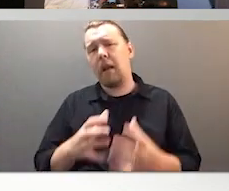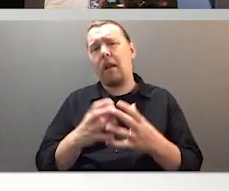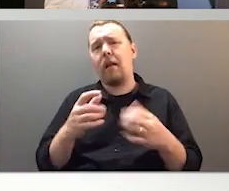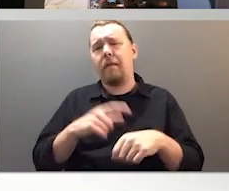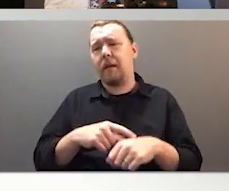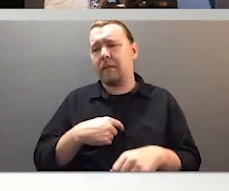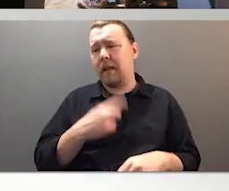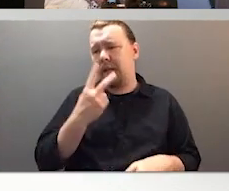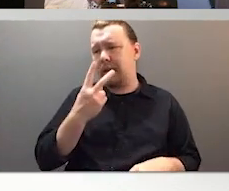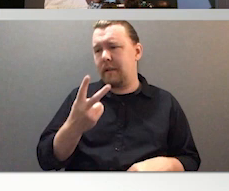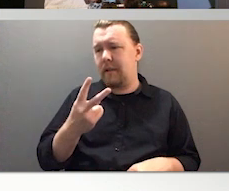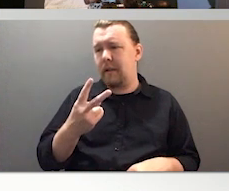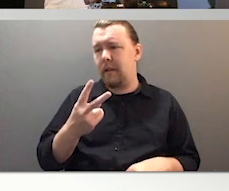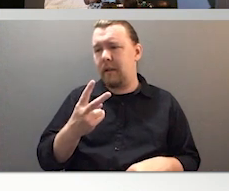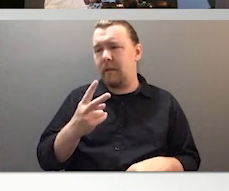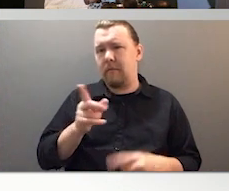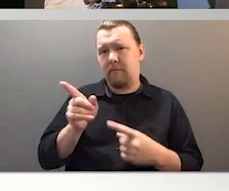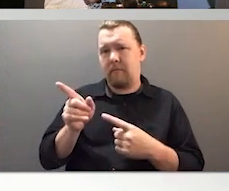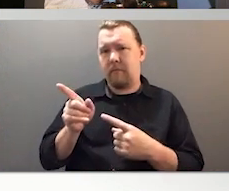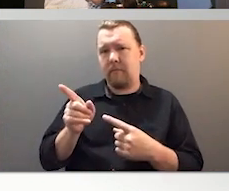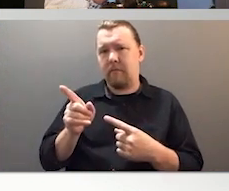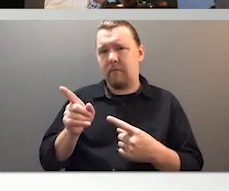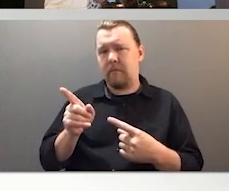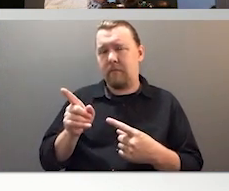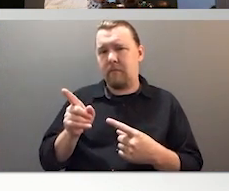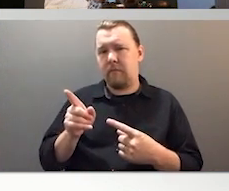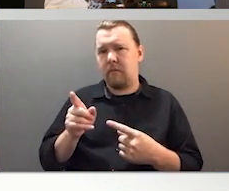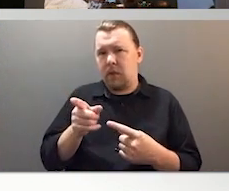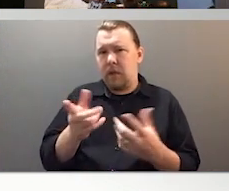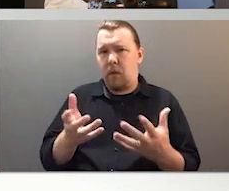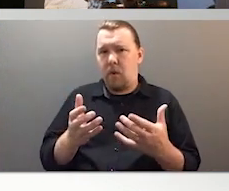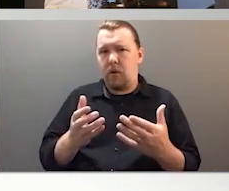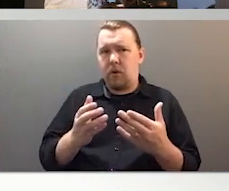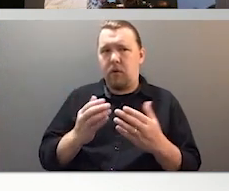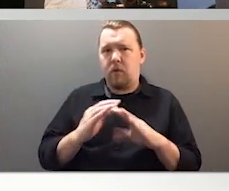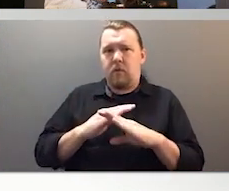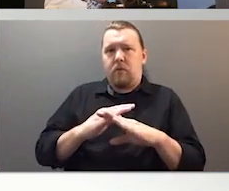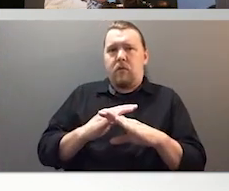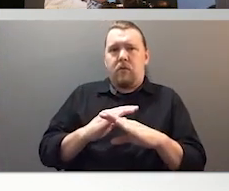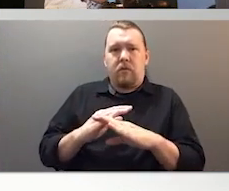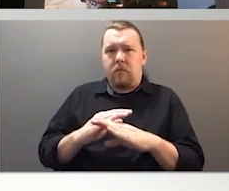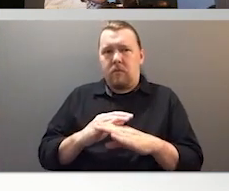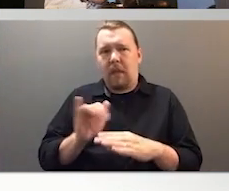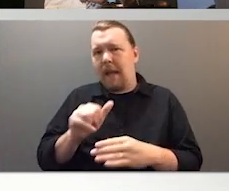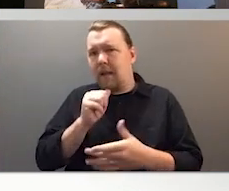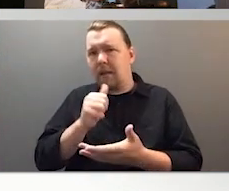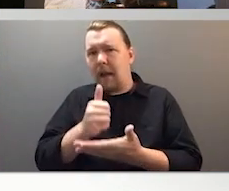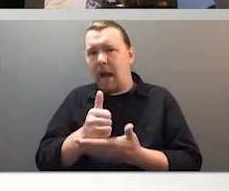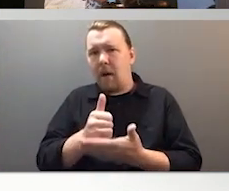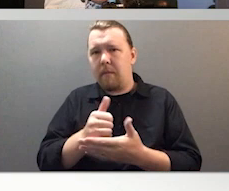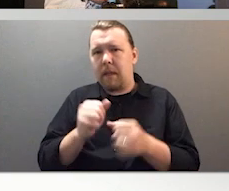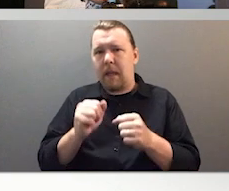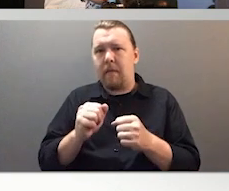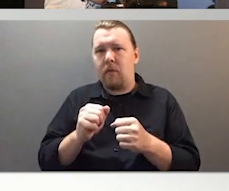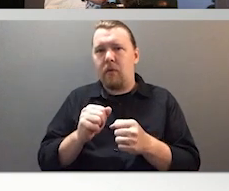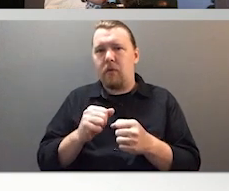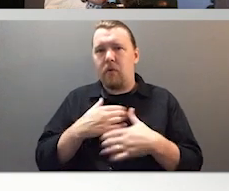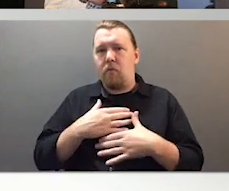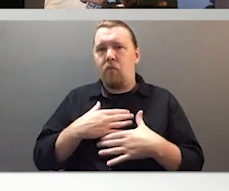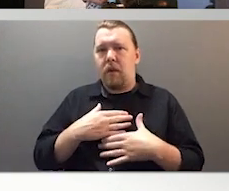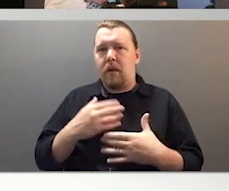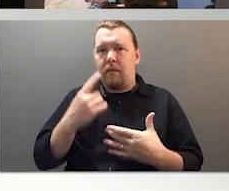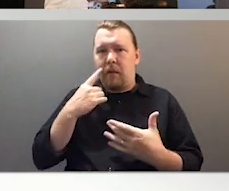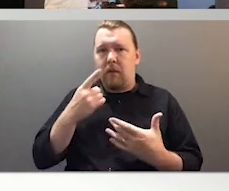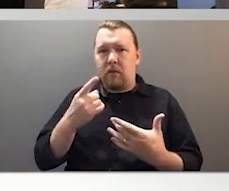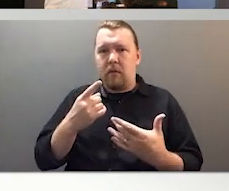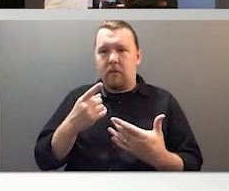posture because they want to close off, which is not helping the ability to breathe because your lungs need to be able to